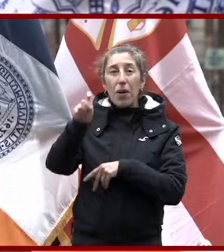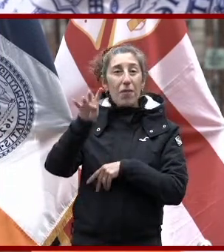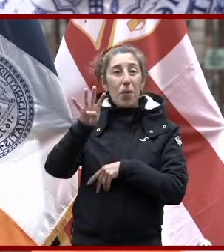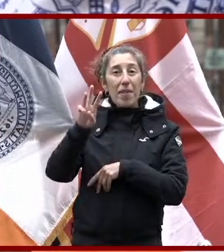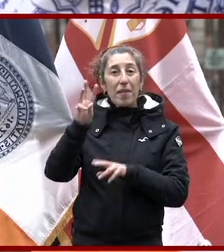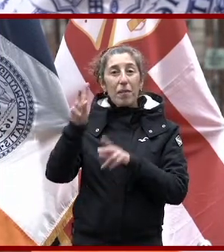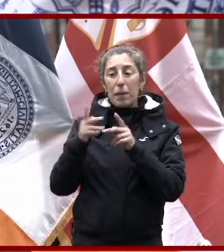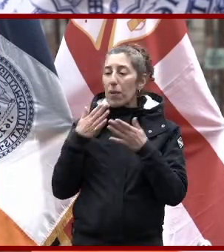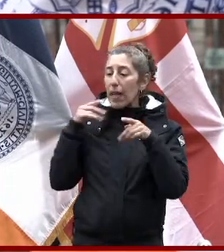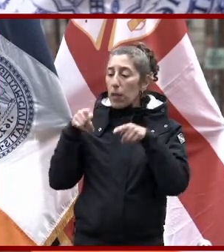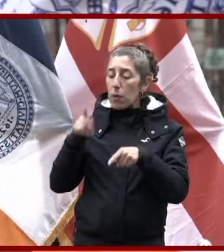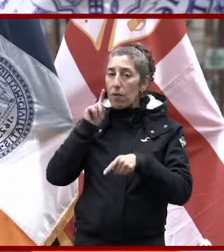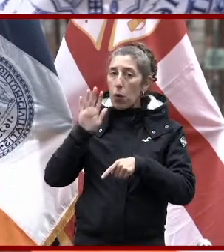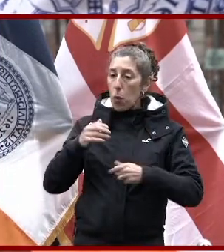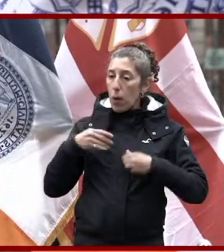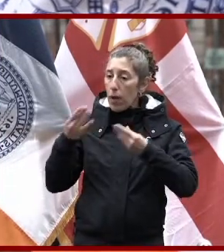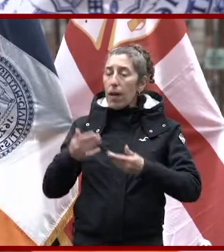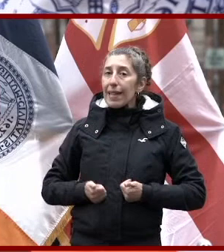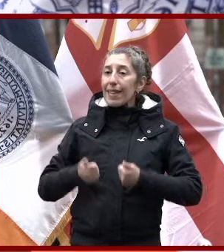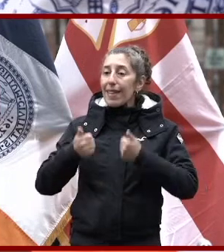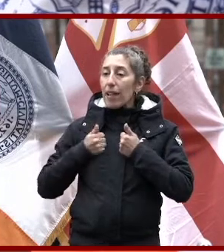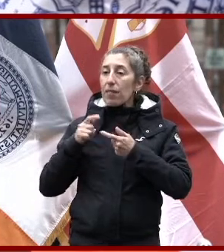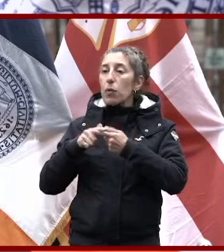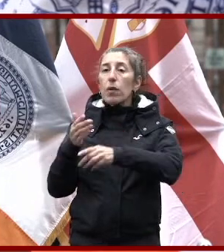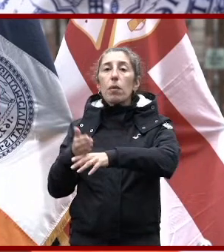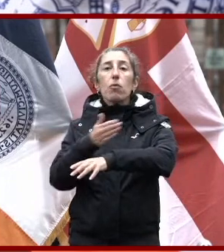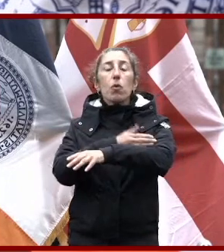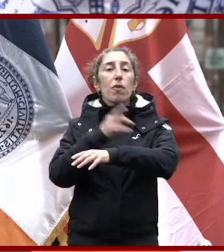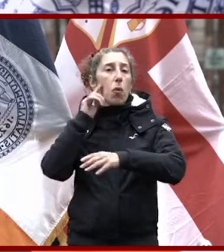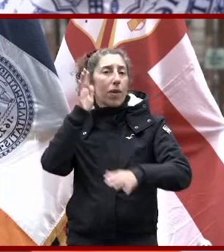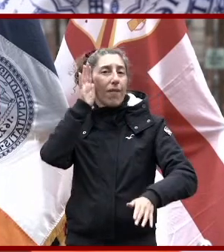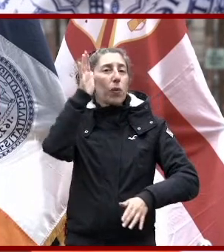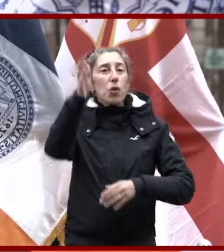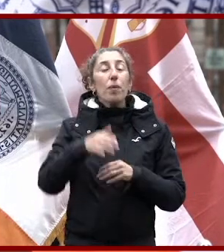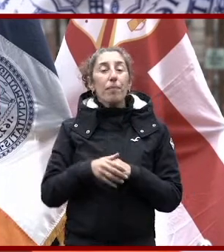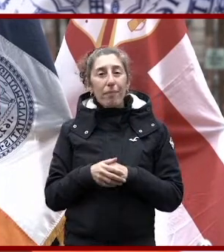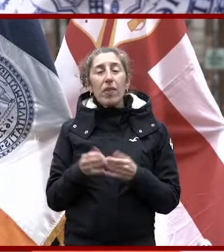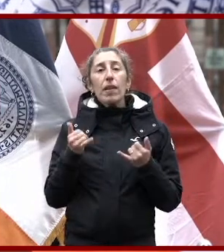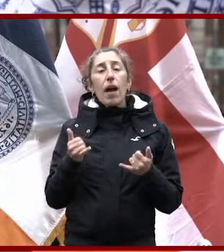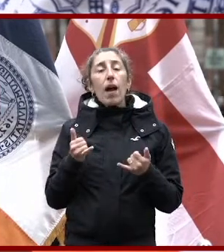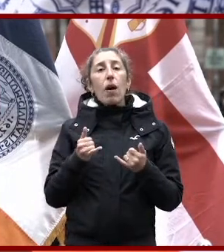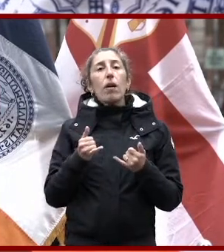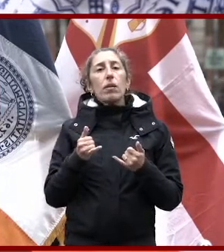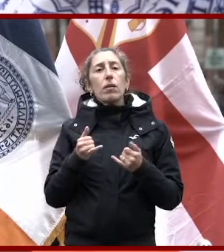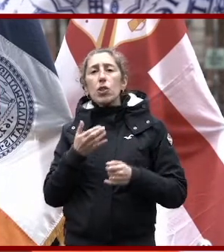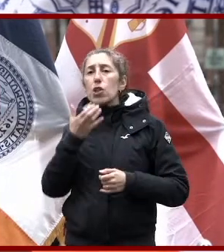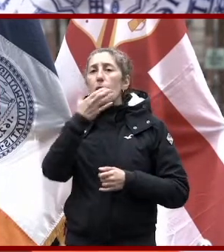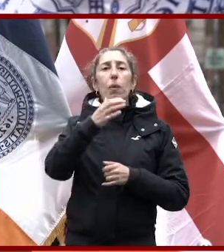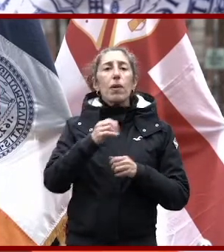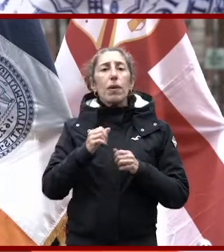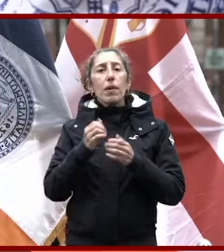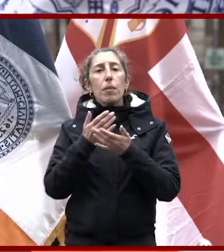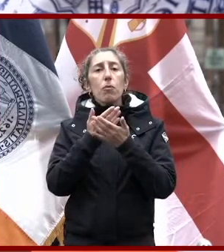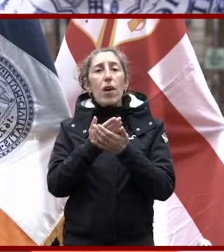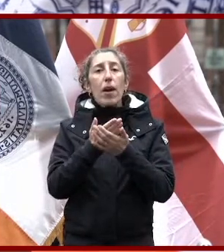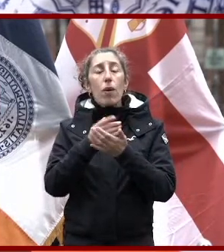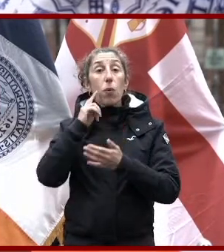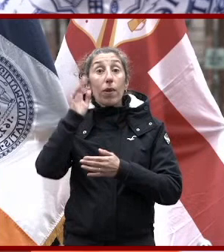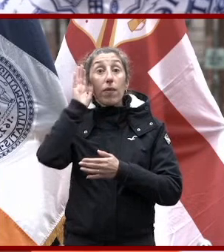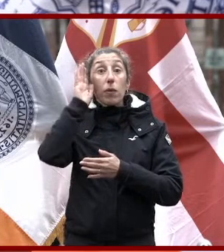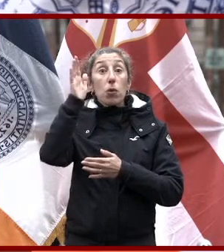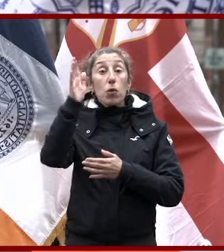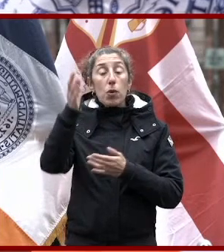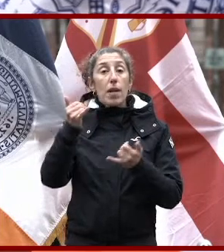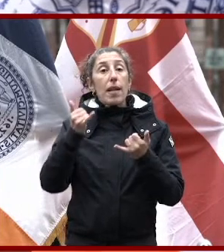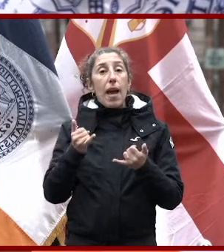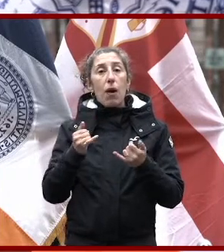future. And I want us to shout out in prayer about the future. I want us to call in the future we